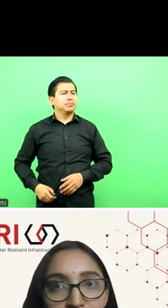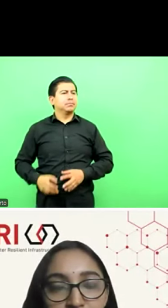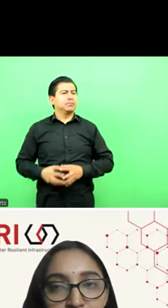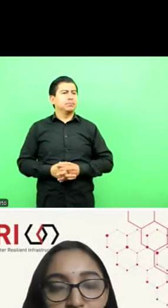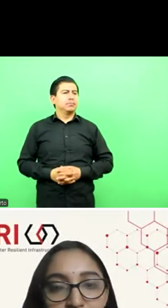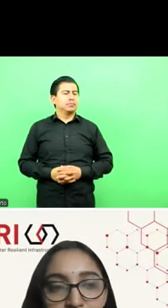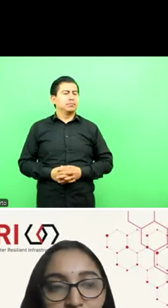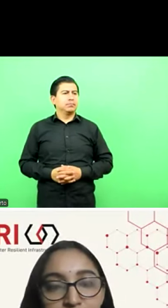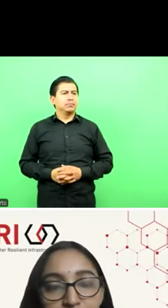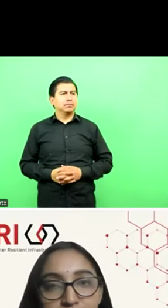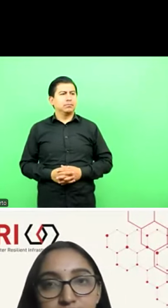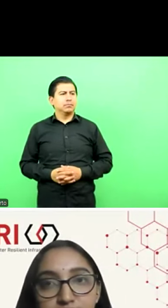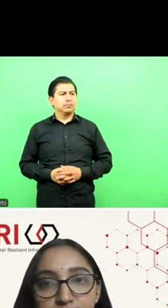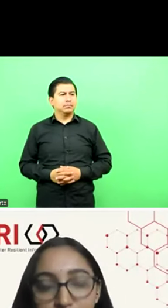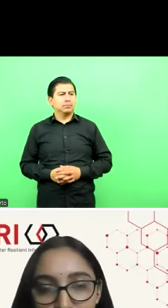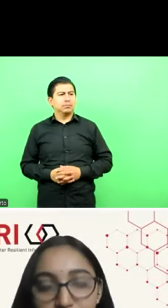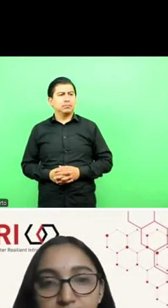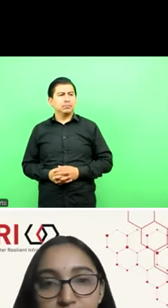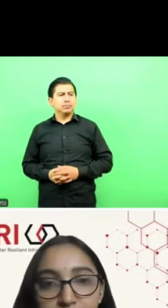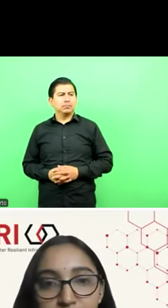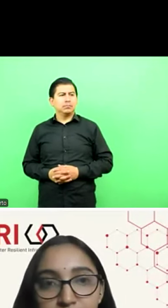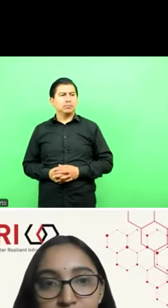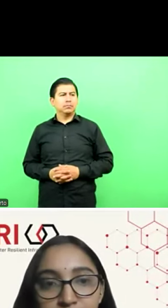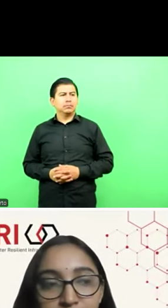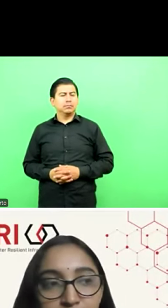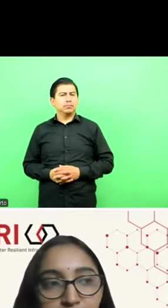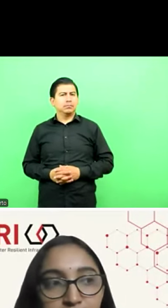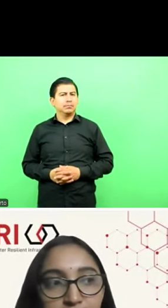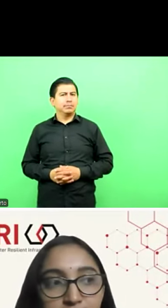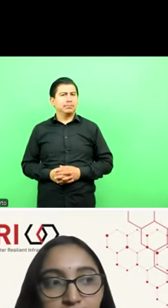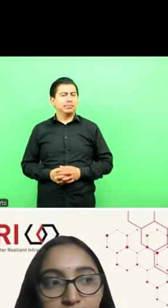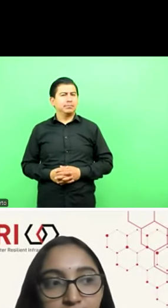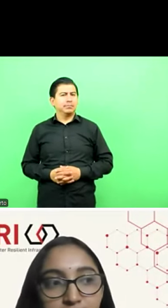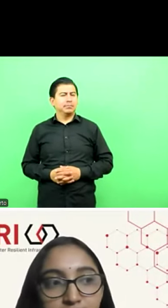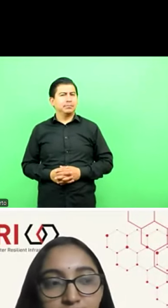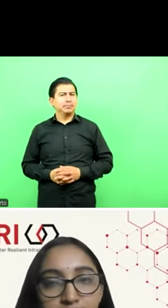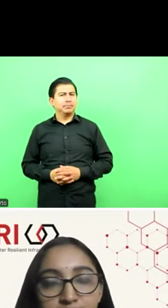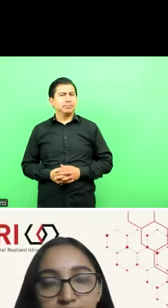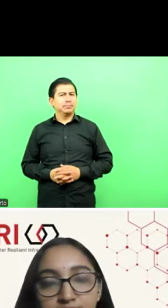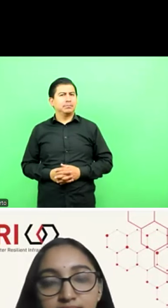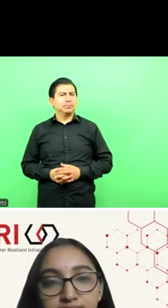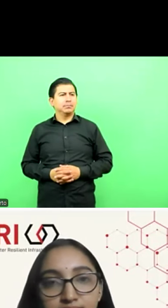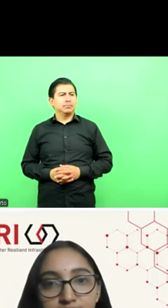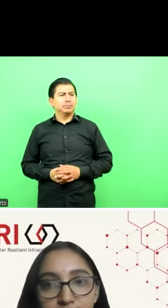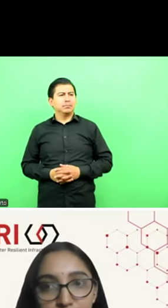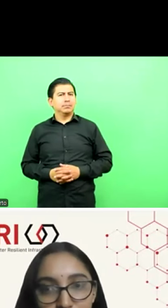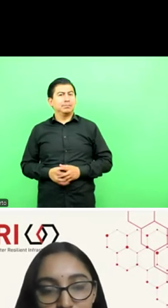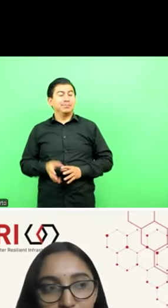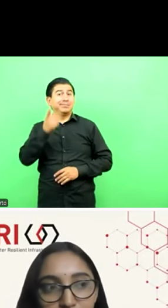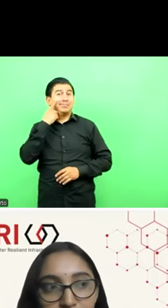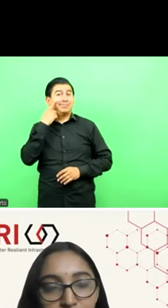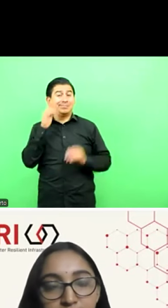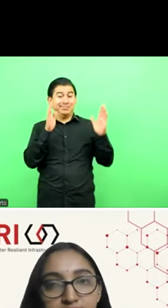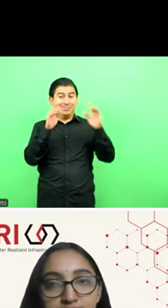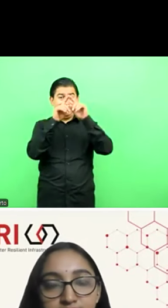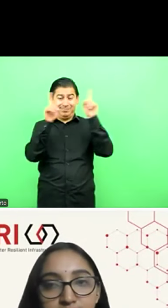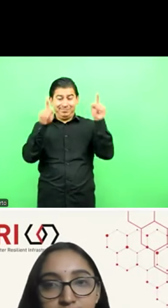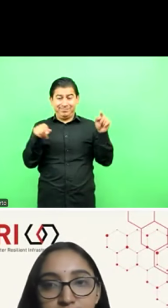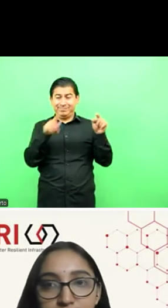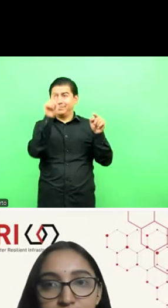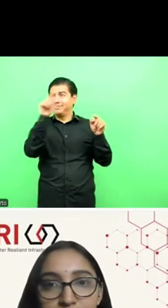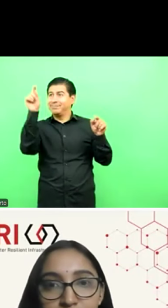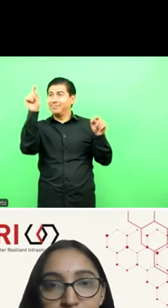or Sarja, at the display settings in the upper side of the screen, you have the display settings, and then you can click and